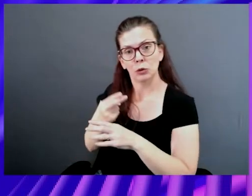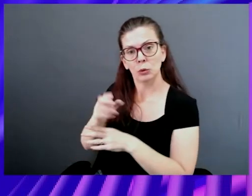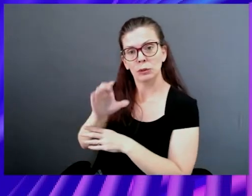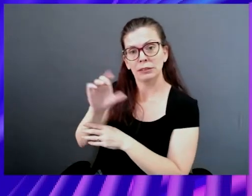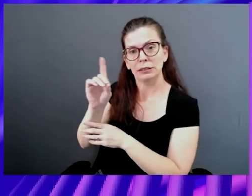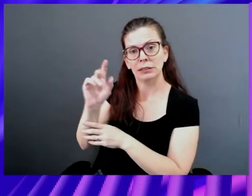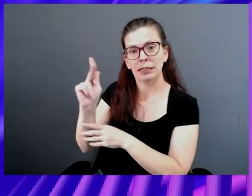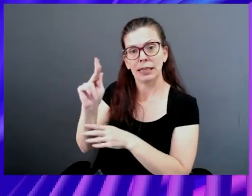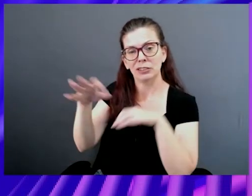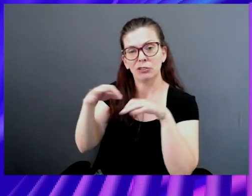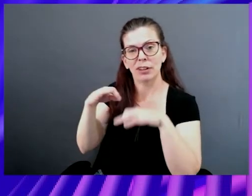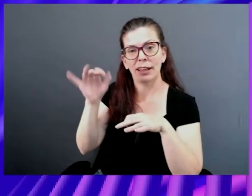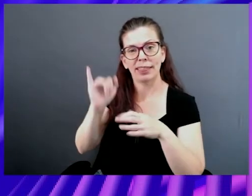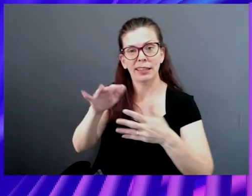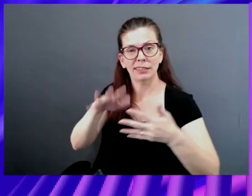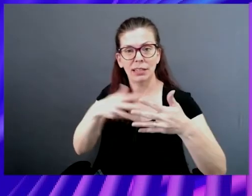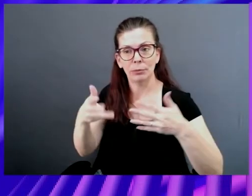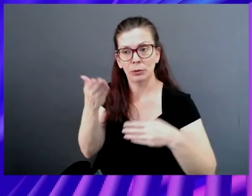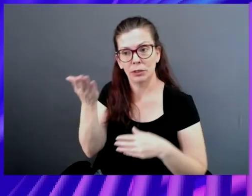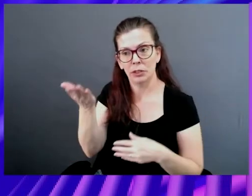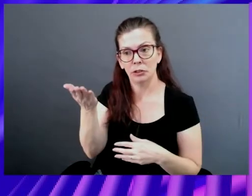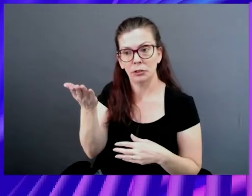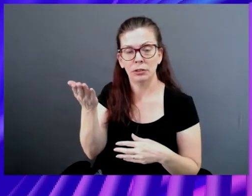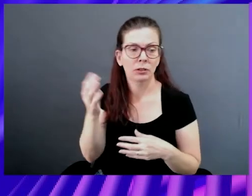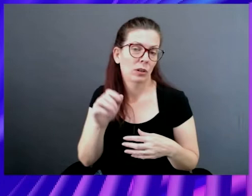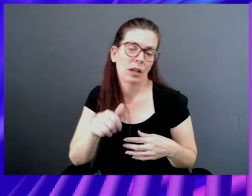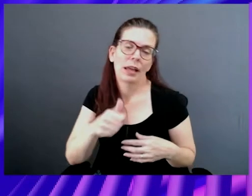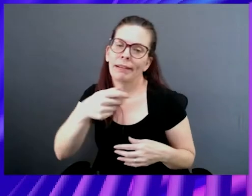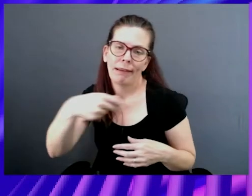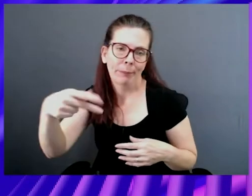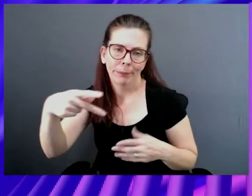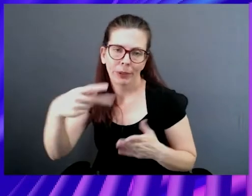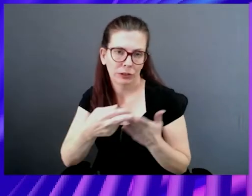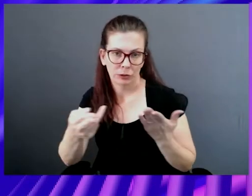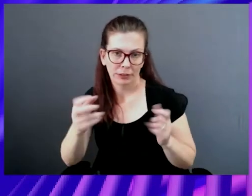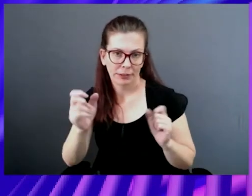here, or any other application resources I want to do.